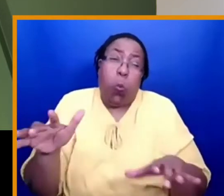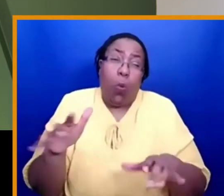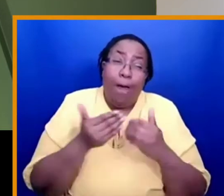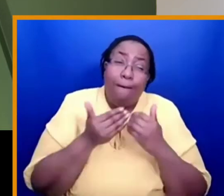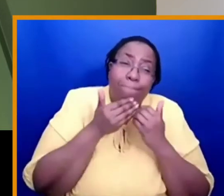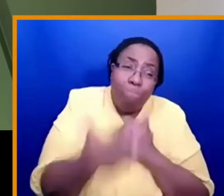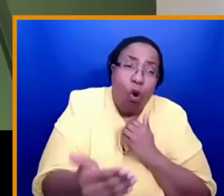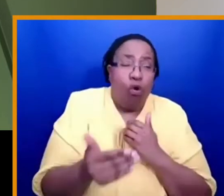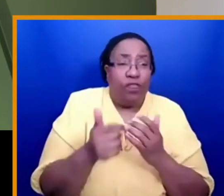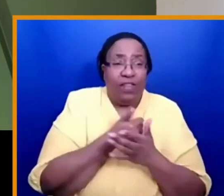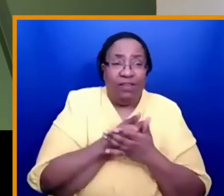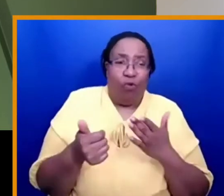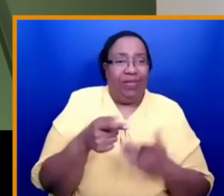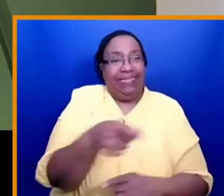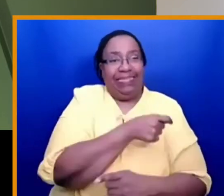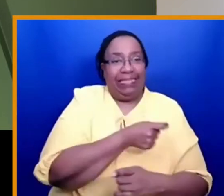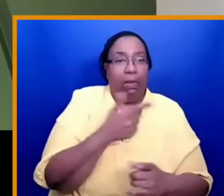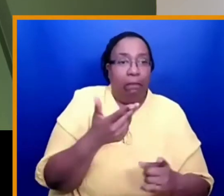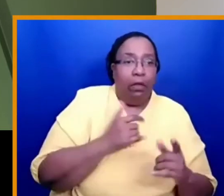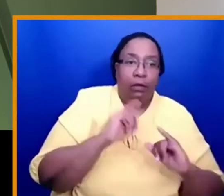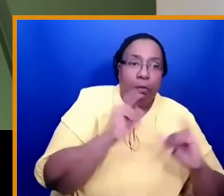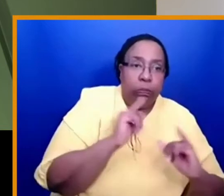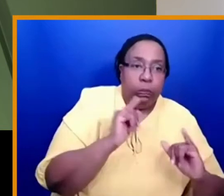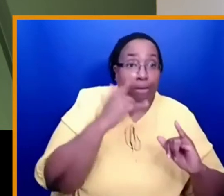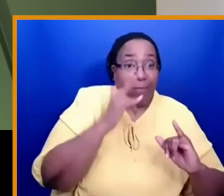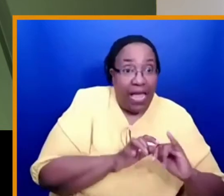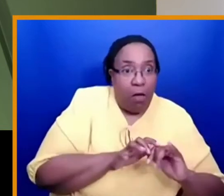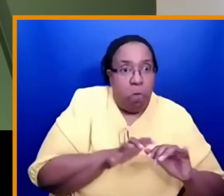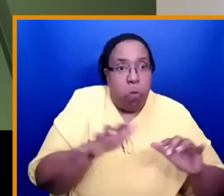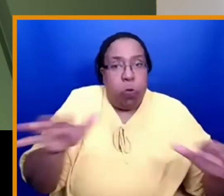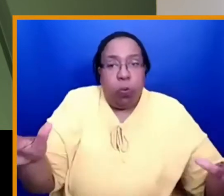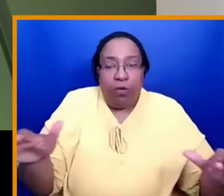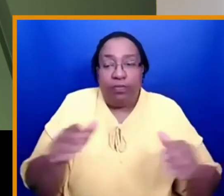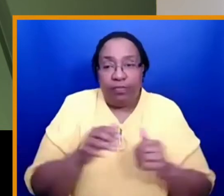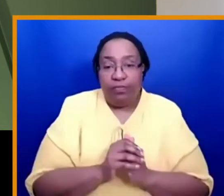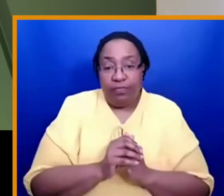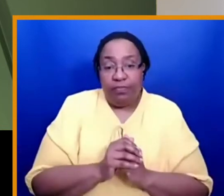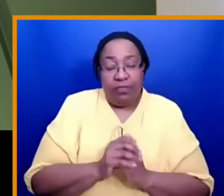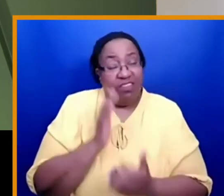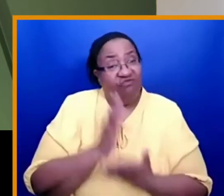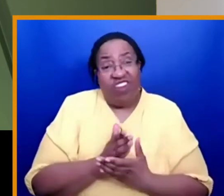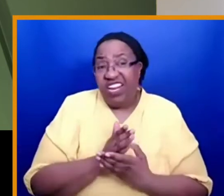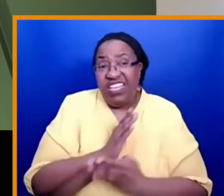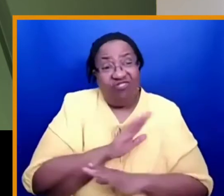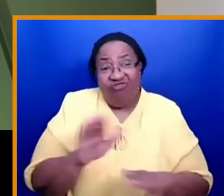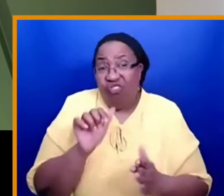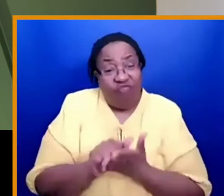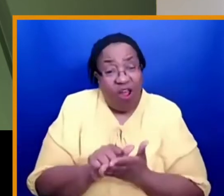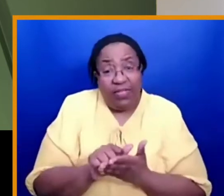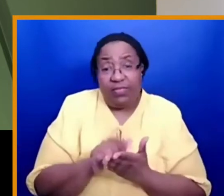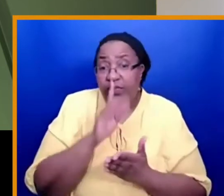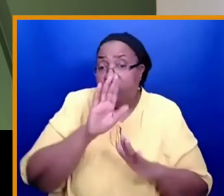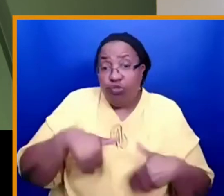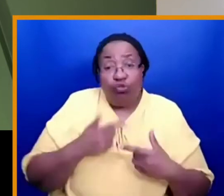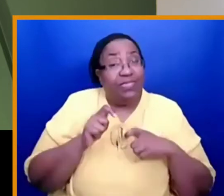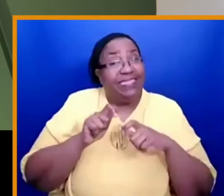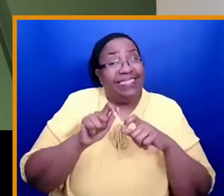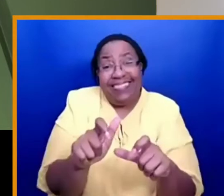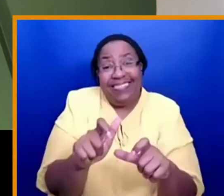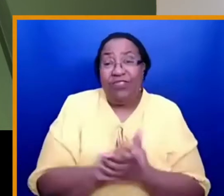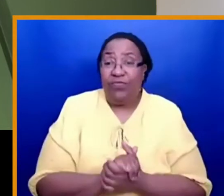with it are seeing a crisis like never before. It's just not right that this is being allowed to continue while companies that